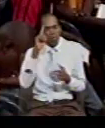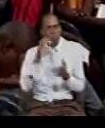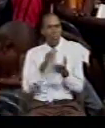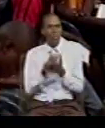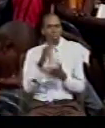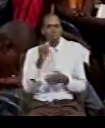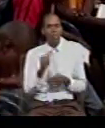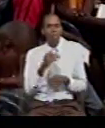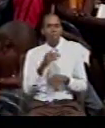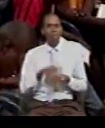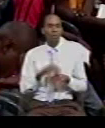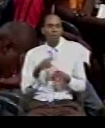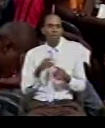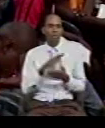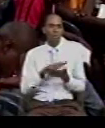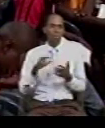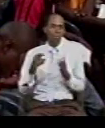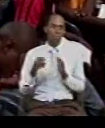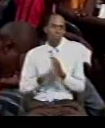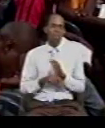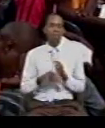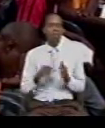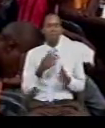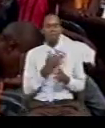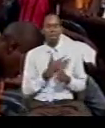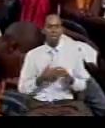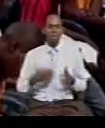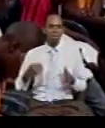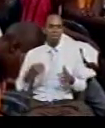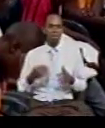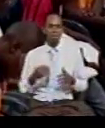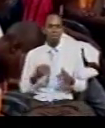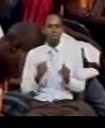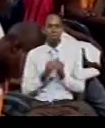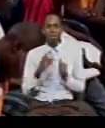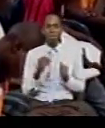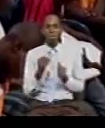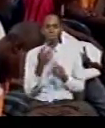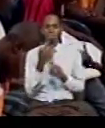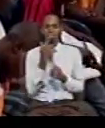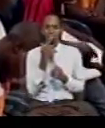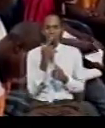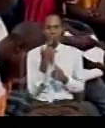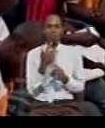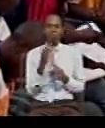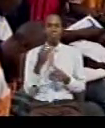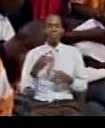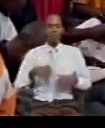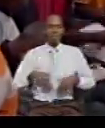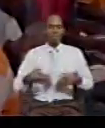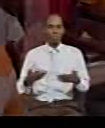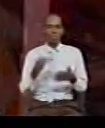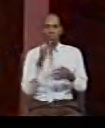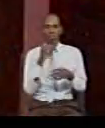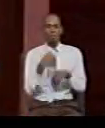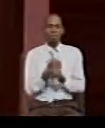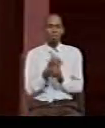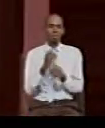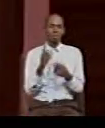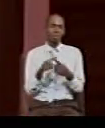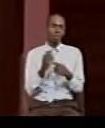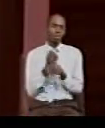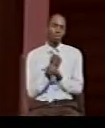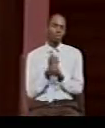mouth confession is made unto salvation. You confess what you